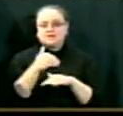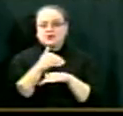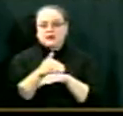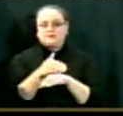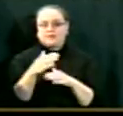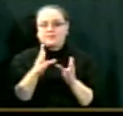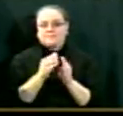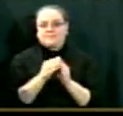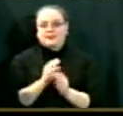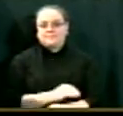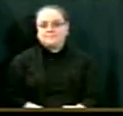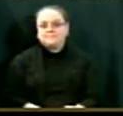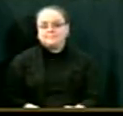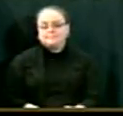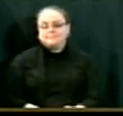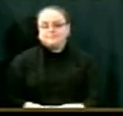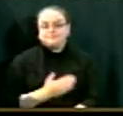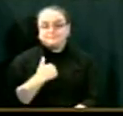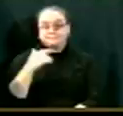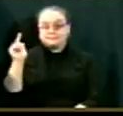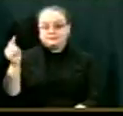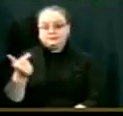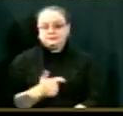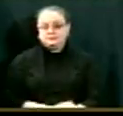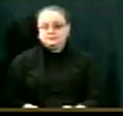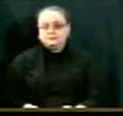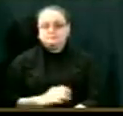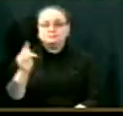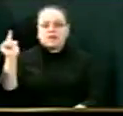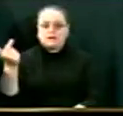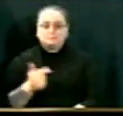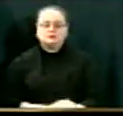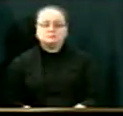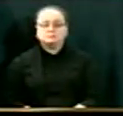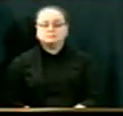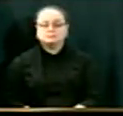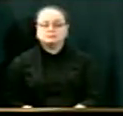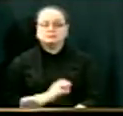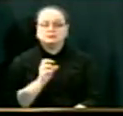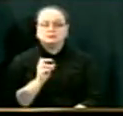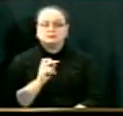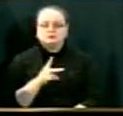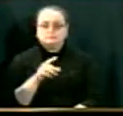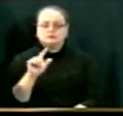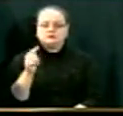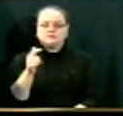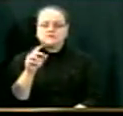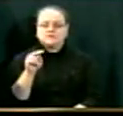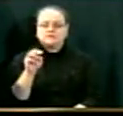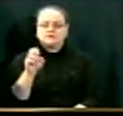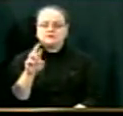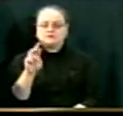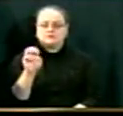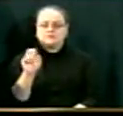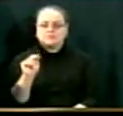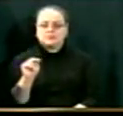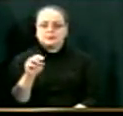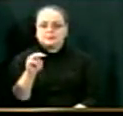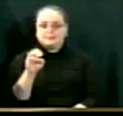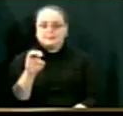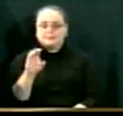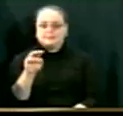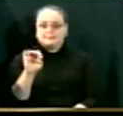committee. Do I have a second? Second. Okay, second by Mr. Norman. Mr.